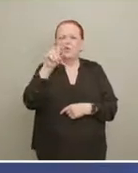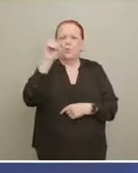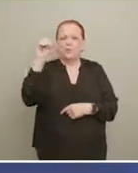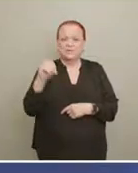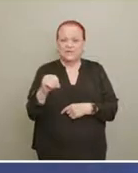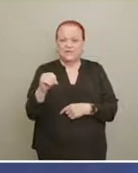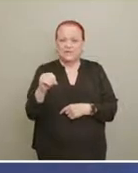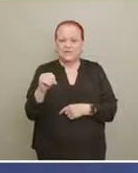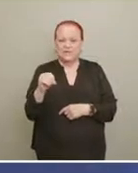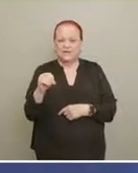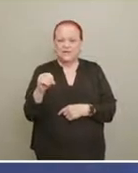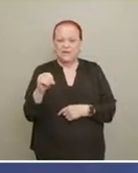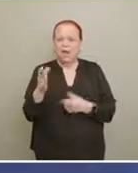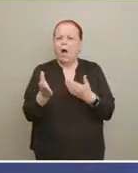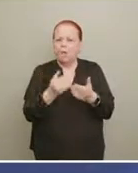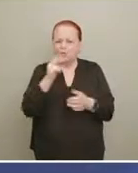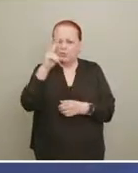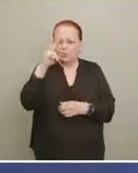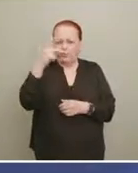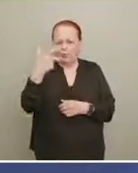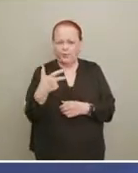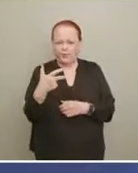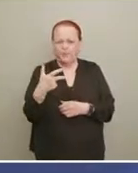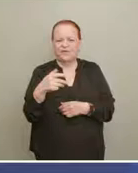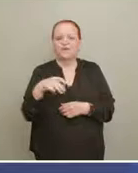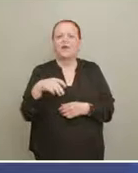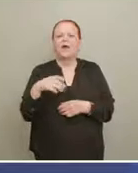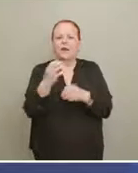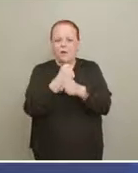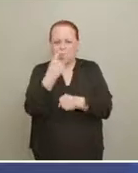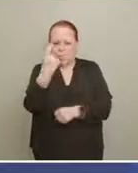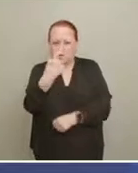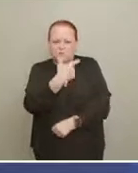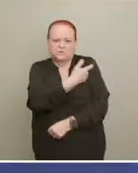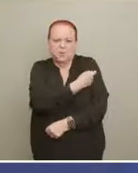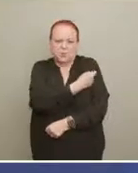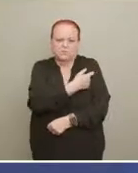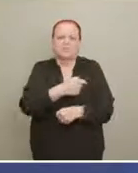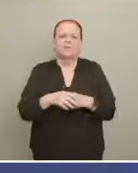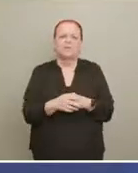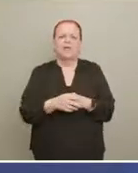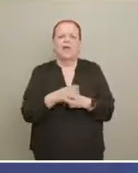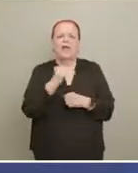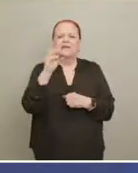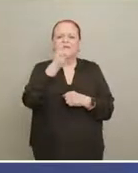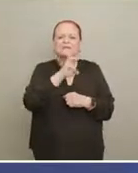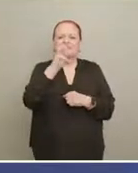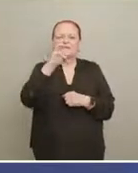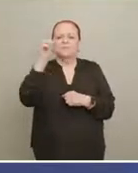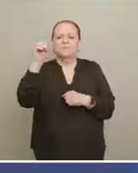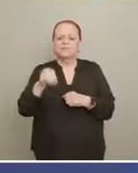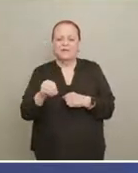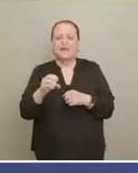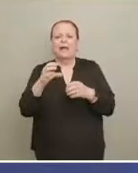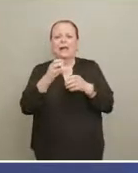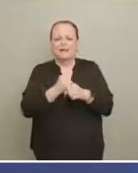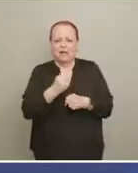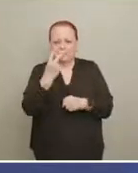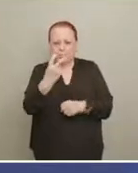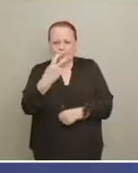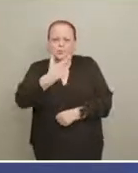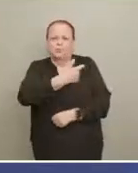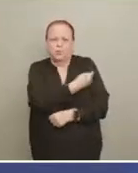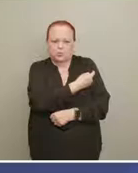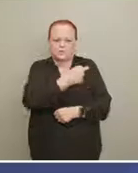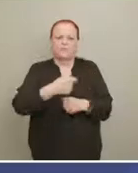72%, close to two-thirds of them have seen one dose, with 66% of them are fully vaccinated, so that's good.